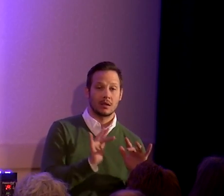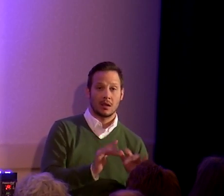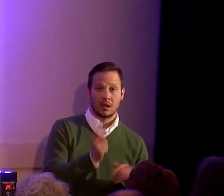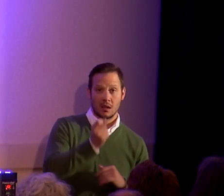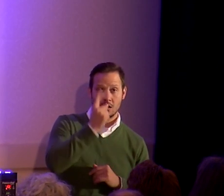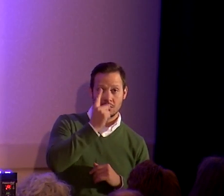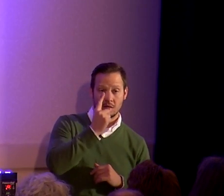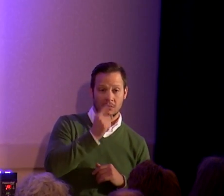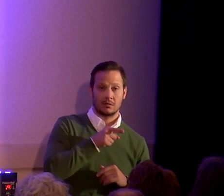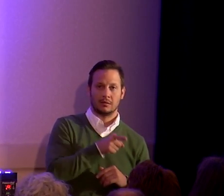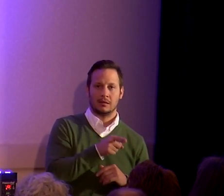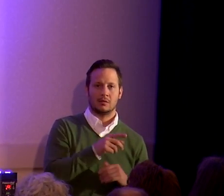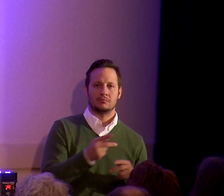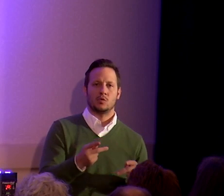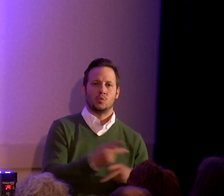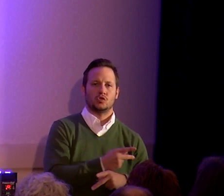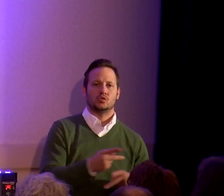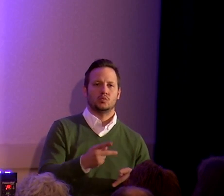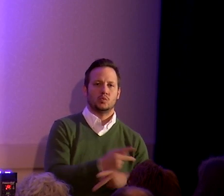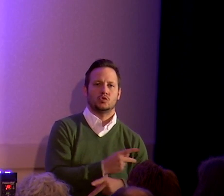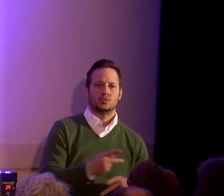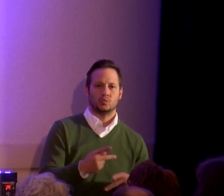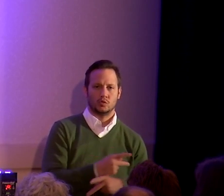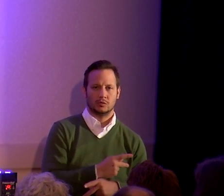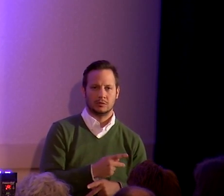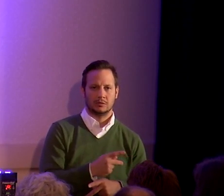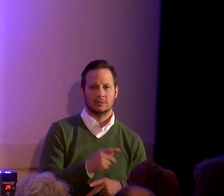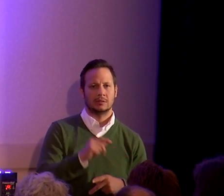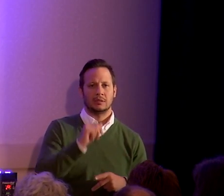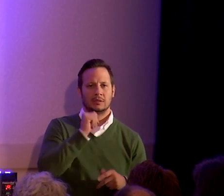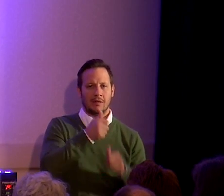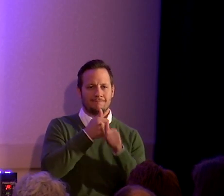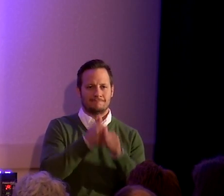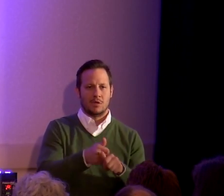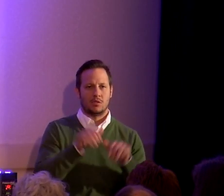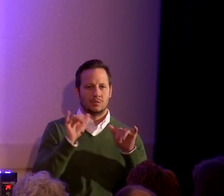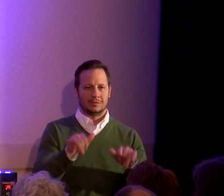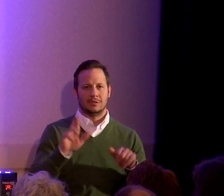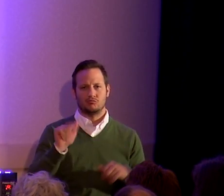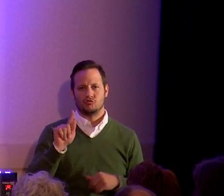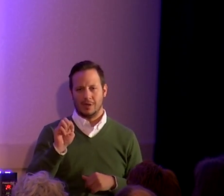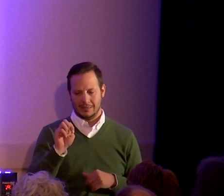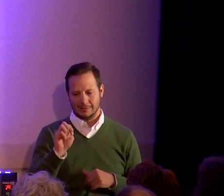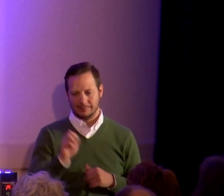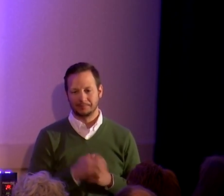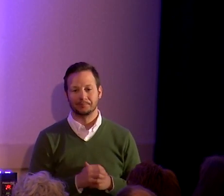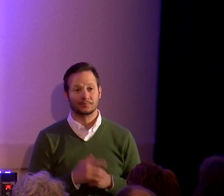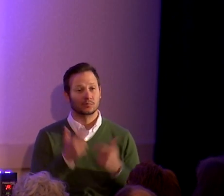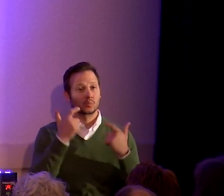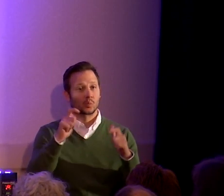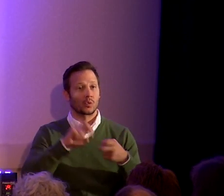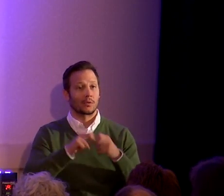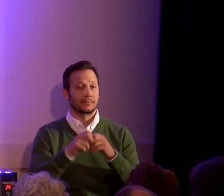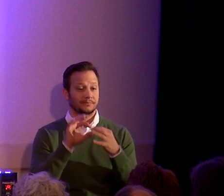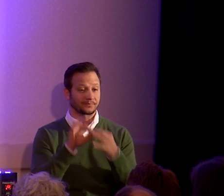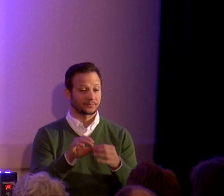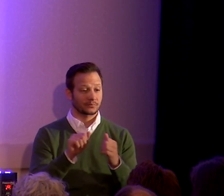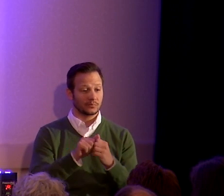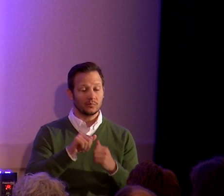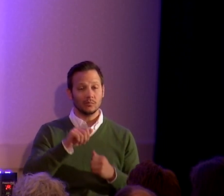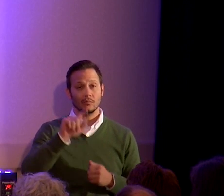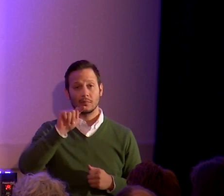worse and worse. We're not increasing at the same rate. And a huge problem with that, especially as relates to theism